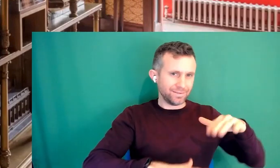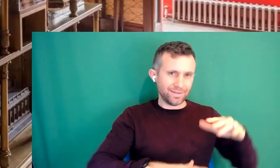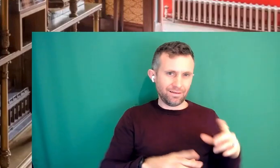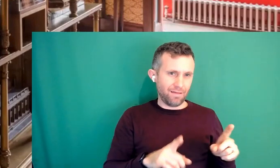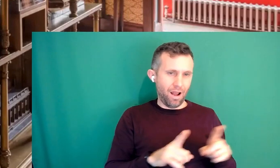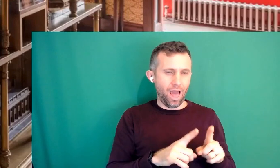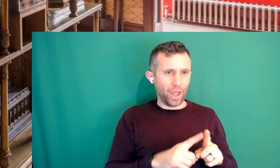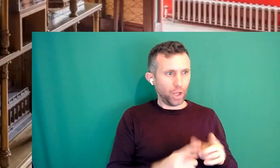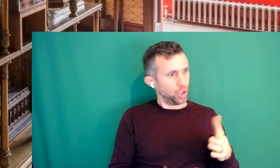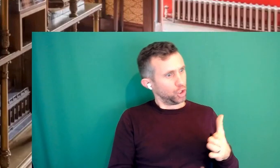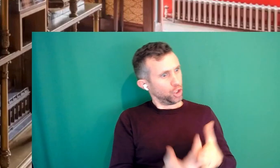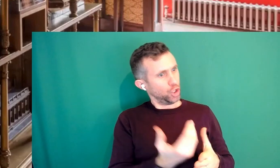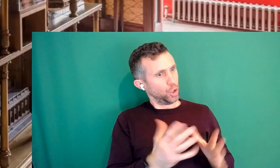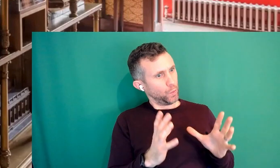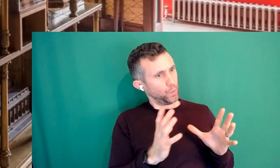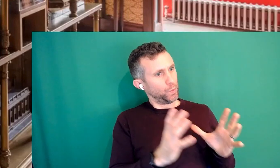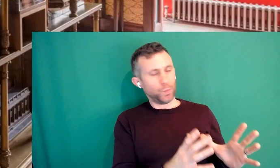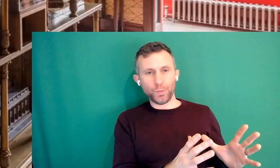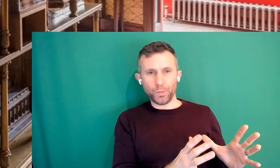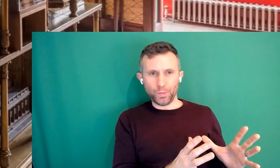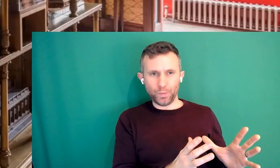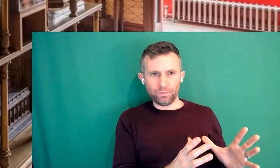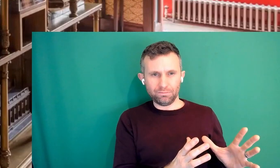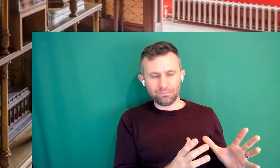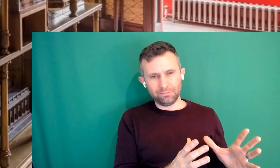footsteps and continuing their legacy.